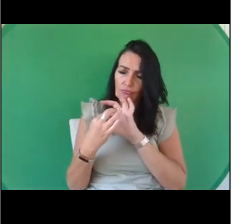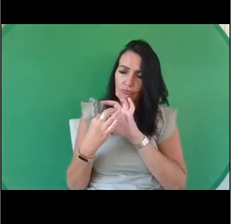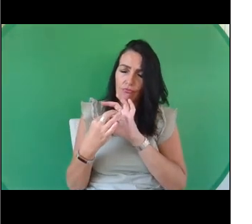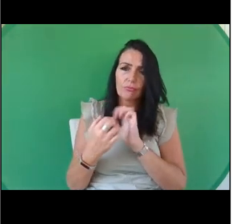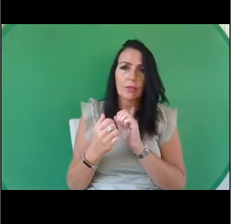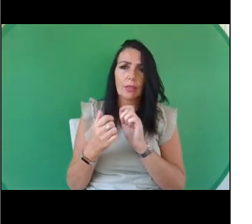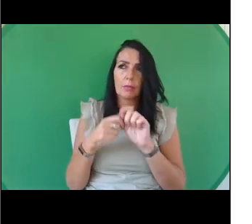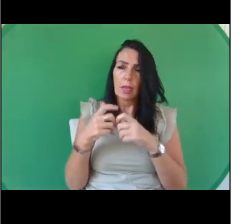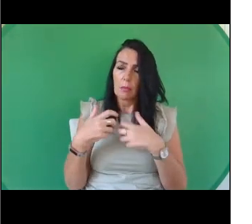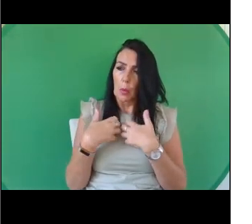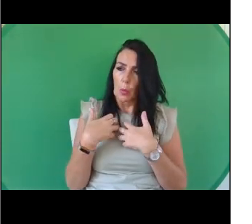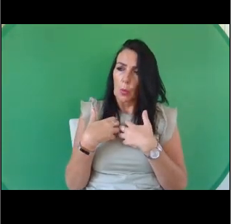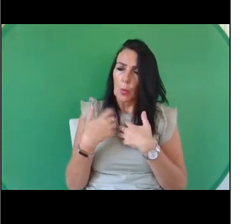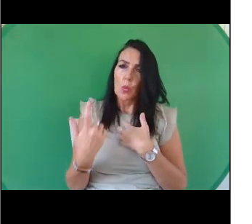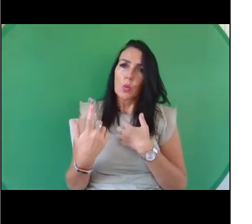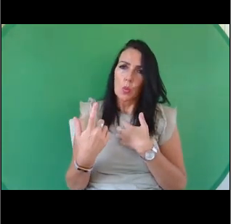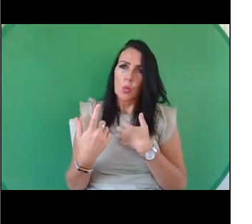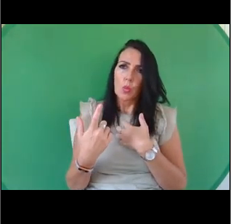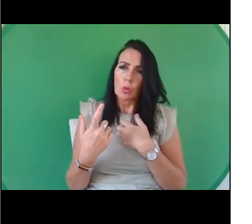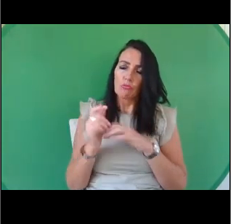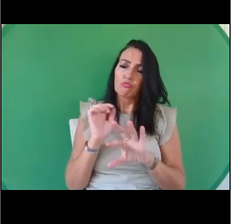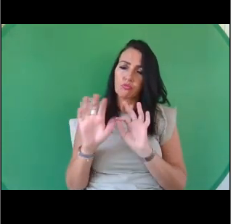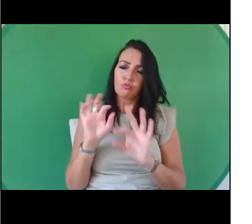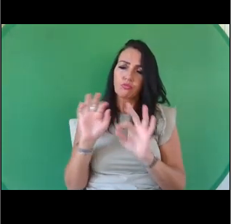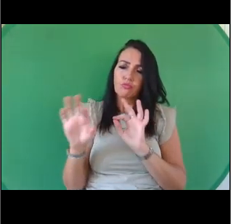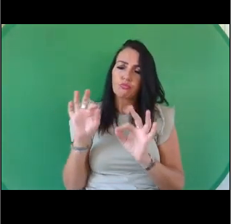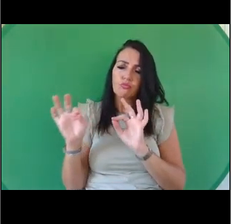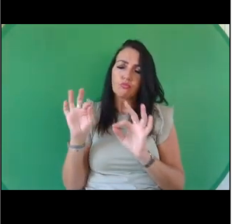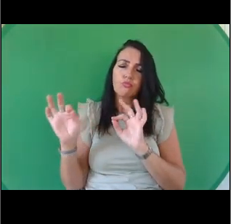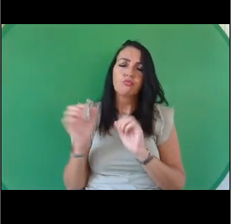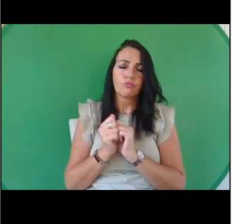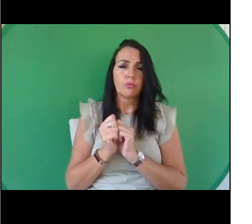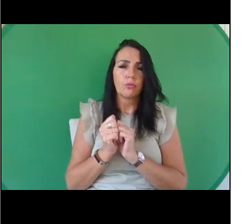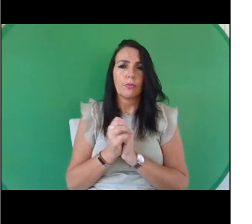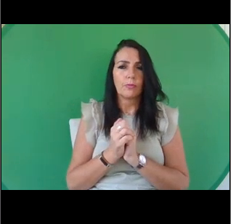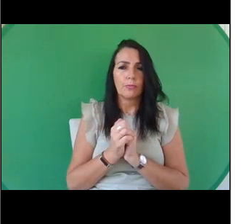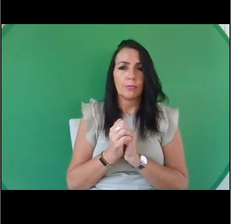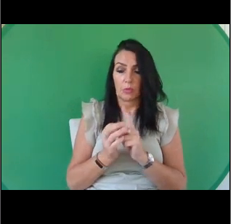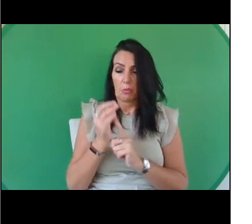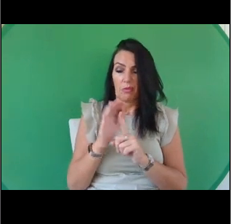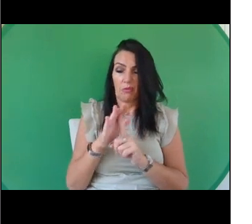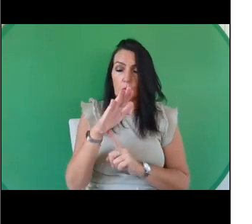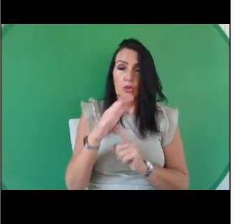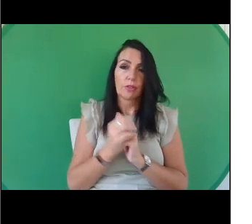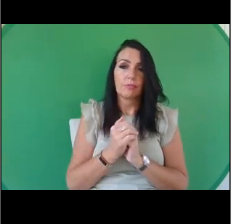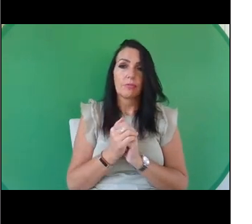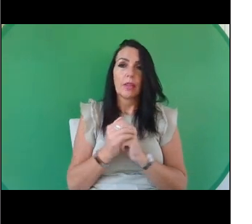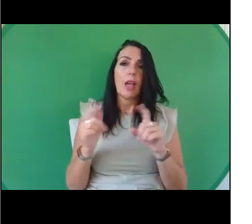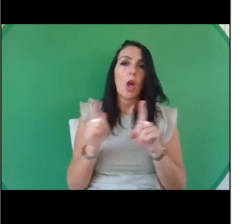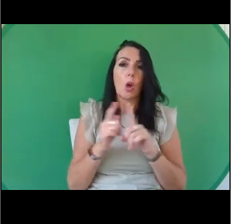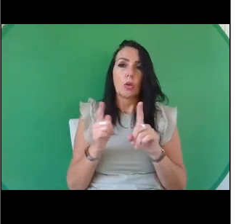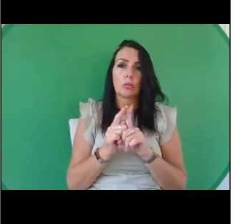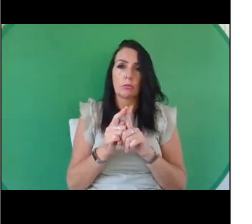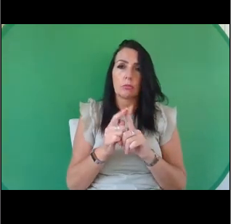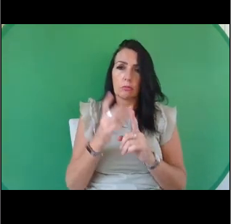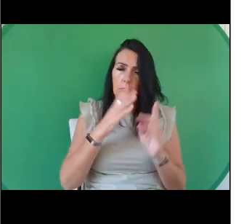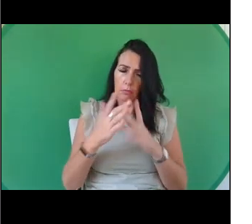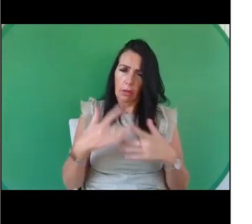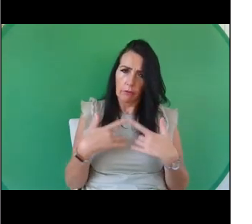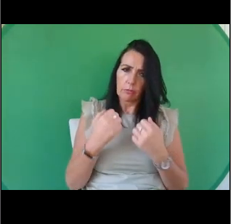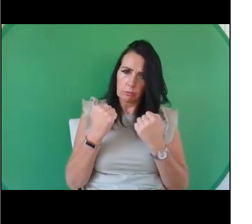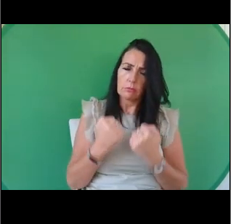or motivate them to make informed choices and changes. It also helps to show that you're serious about the climate